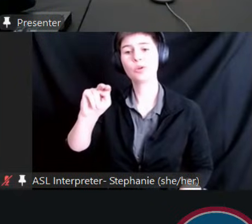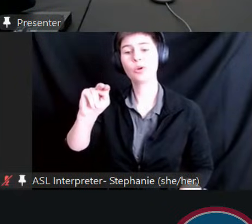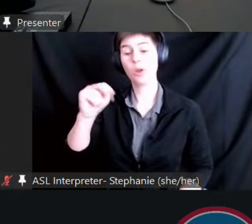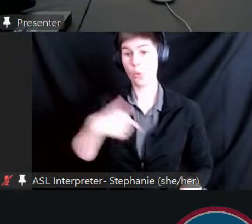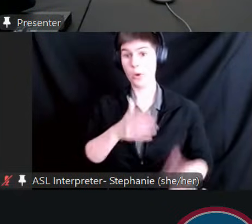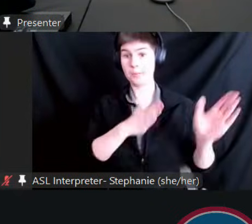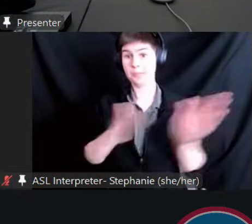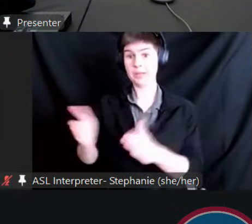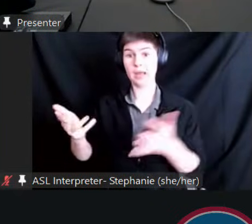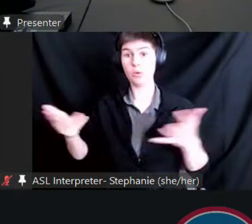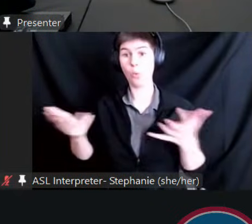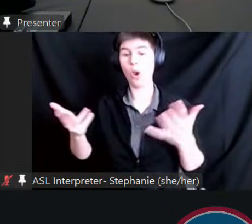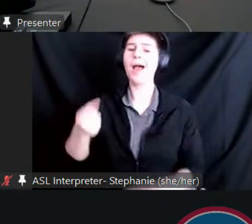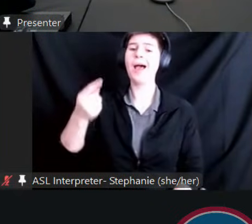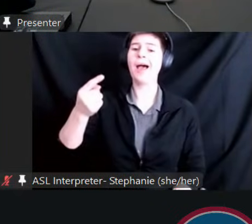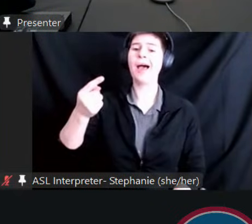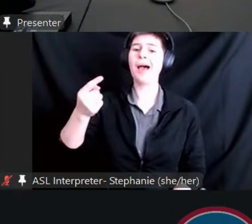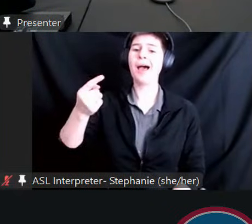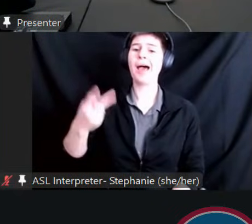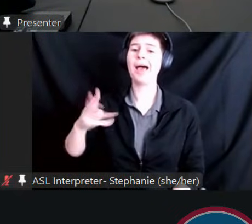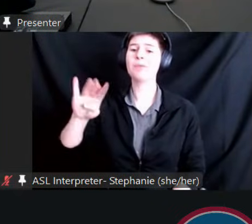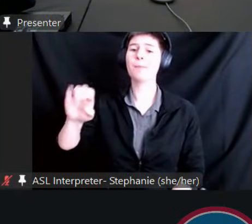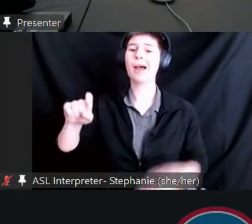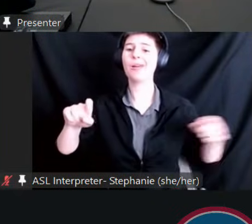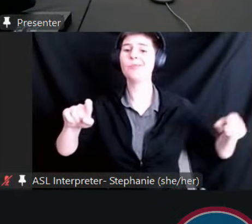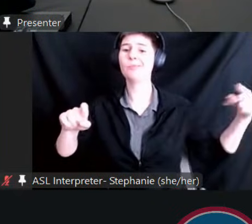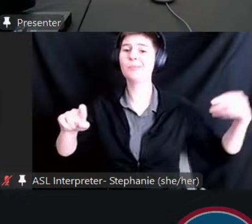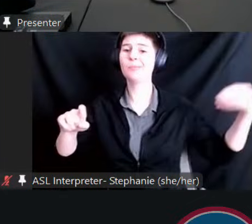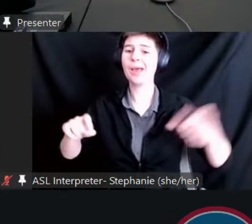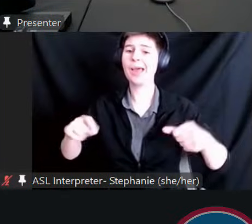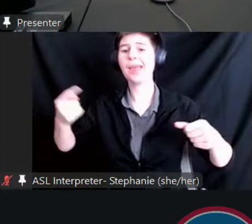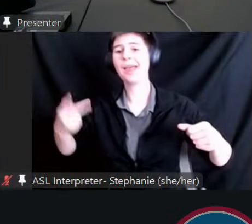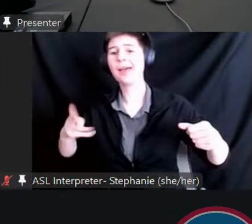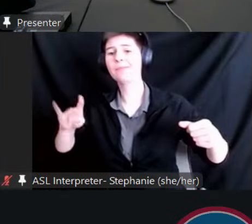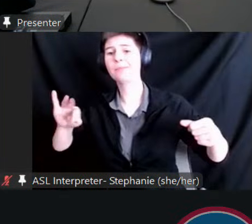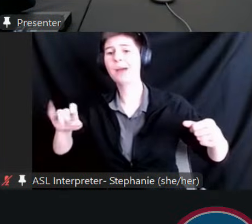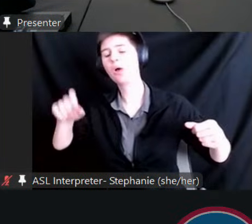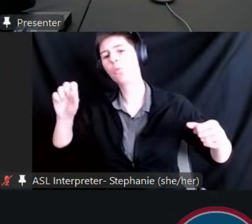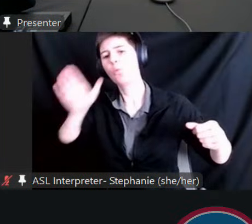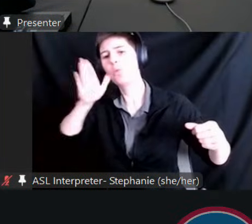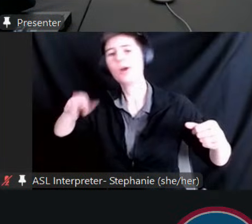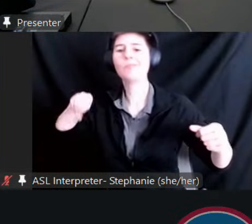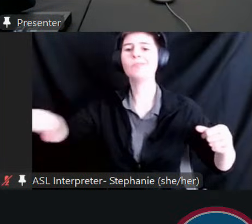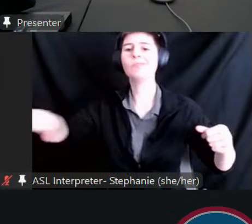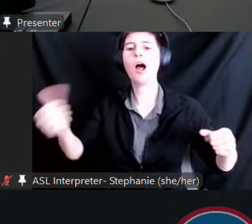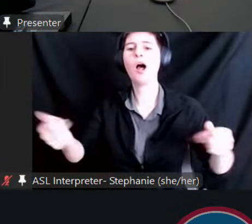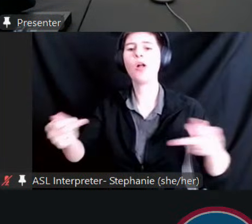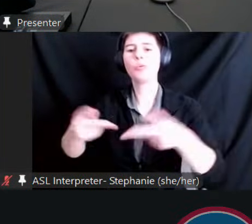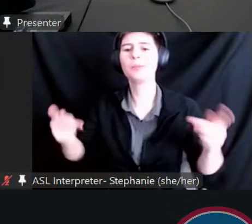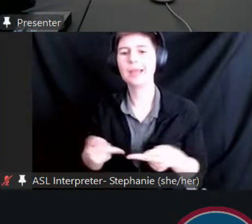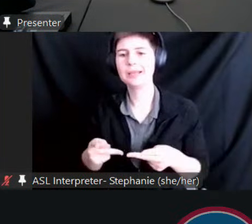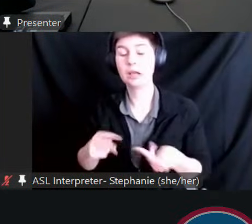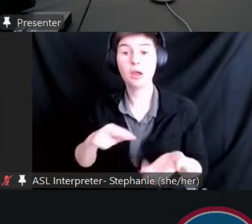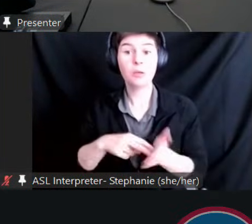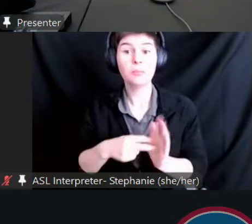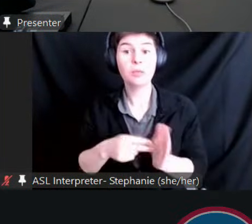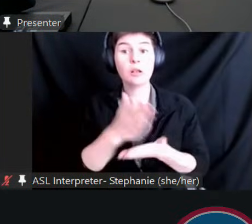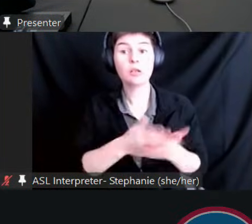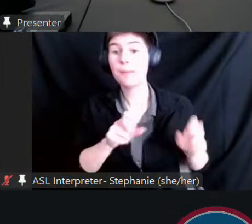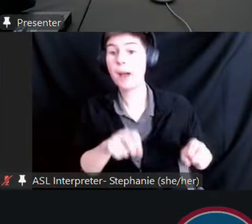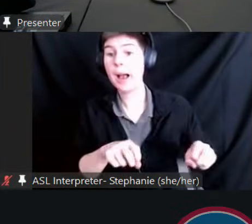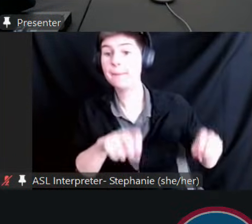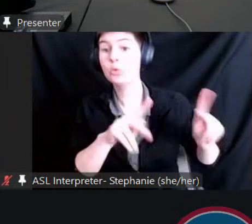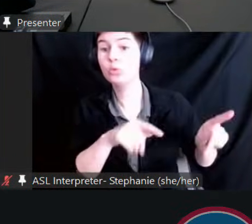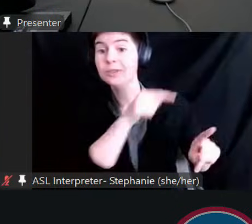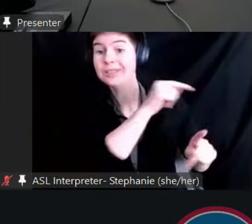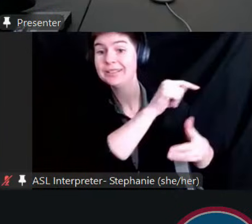get covered by AR. So now we only are paying for half a mile. We can do half a mile somewhere else. So it's more like those opportunistic things that may go away and not free up money,